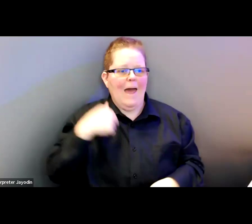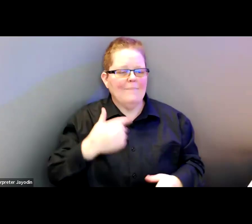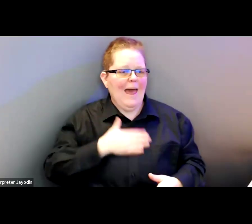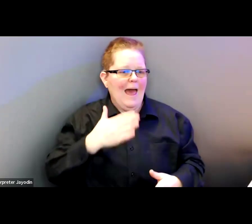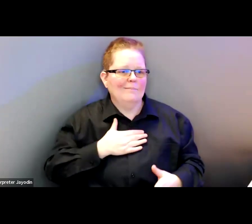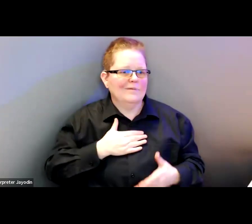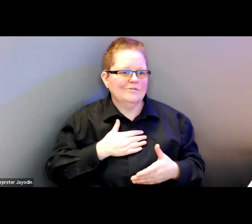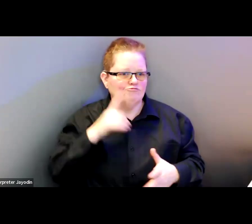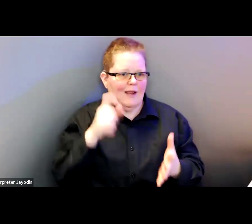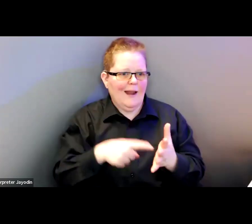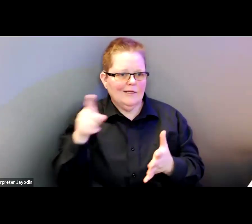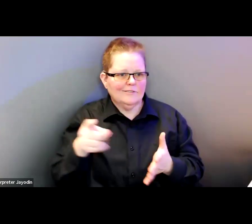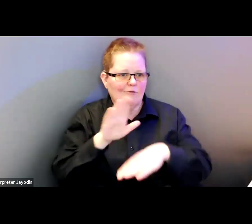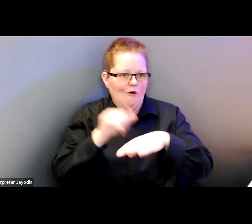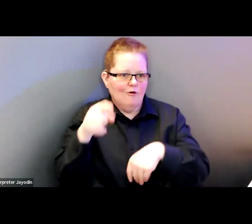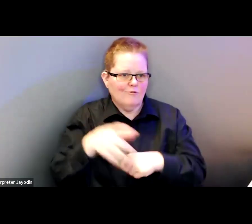recognize you.